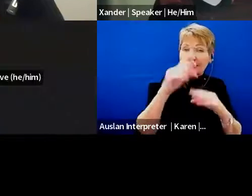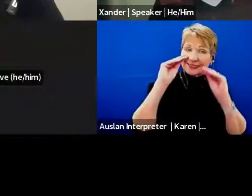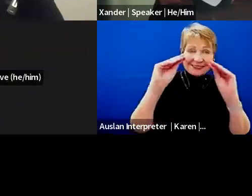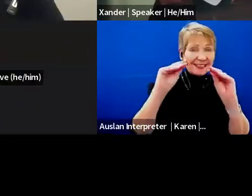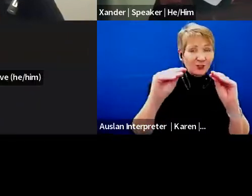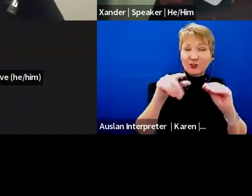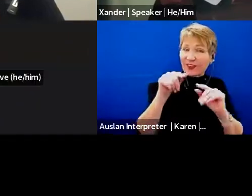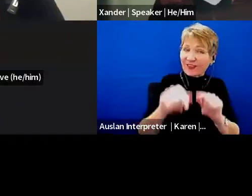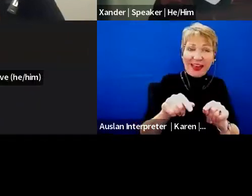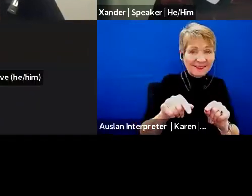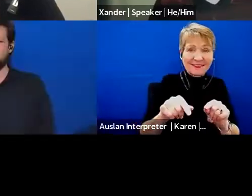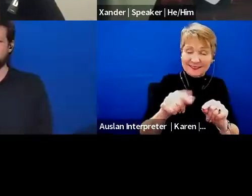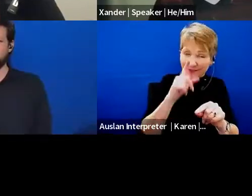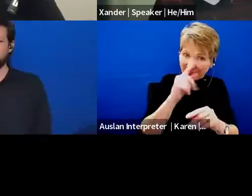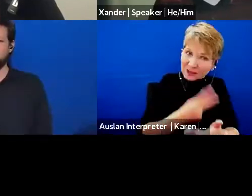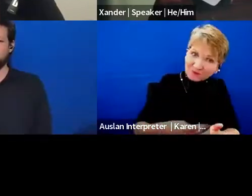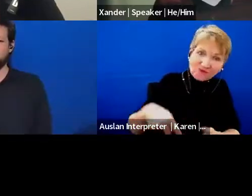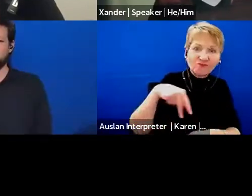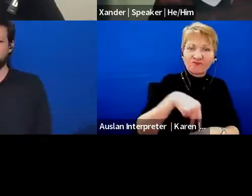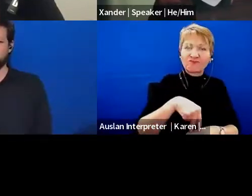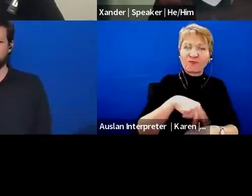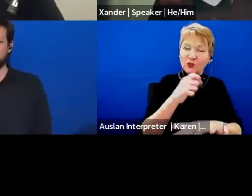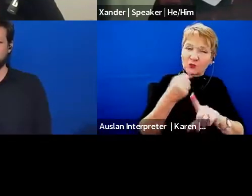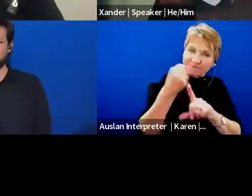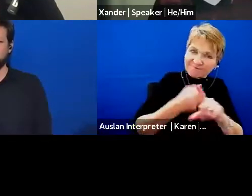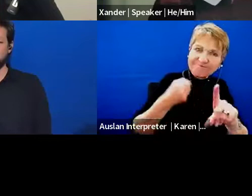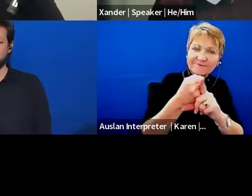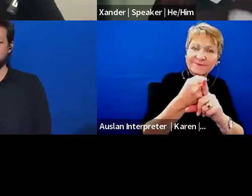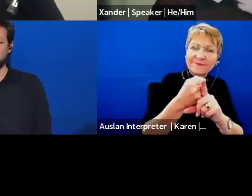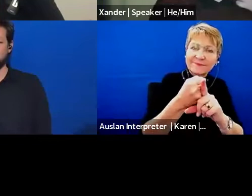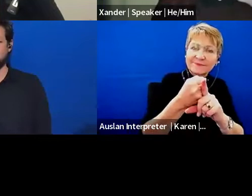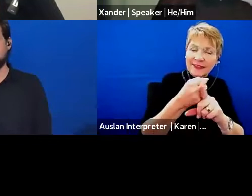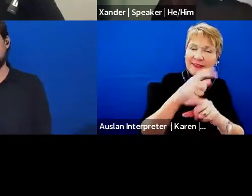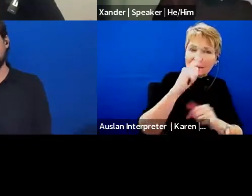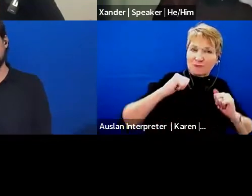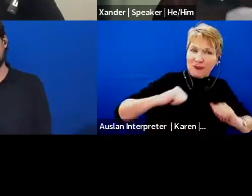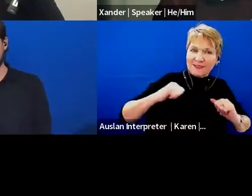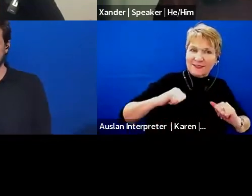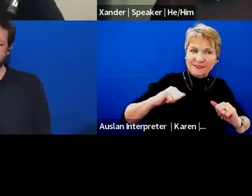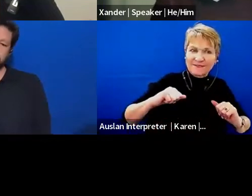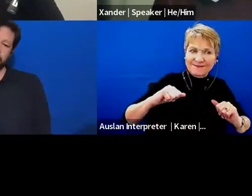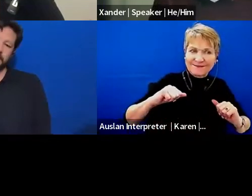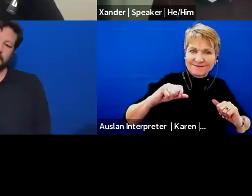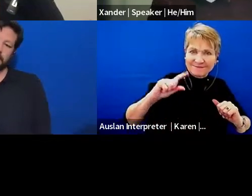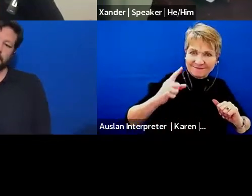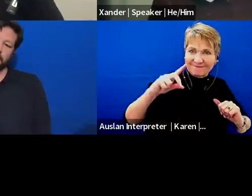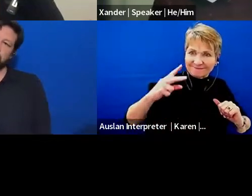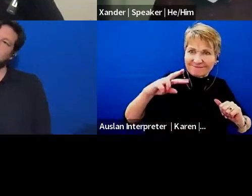it's not going to happen the first, second, third, fourth time. But if they're not able to do it at